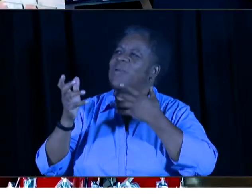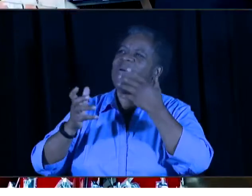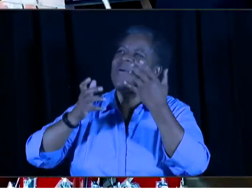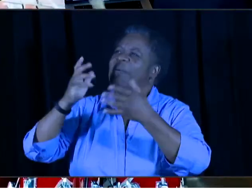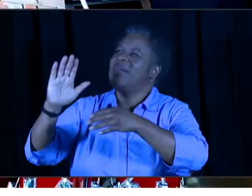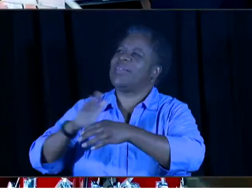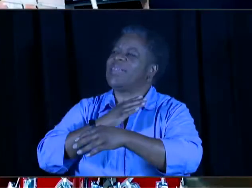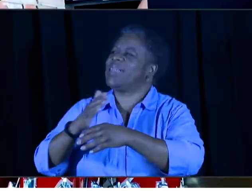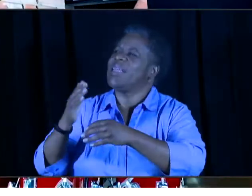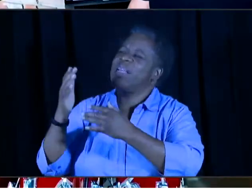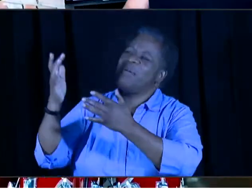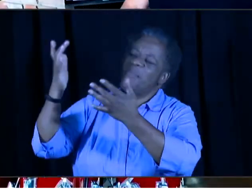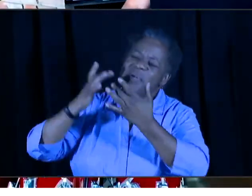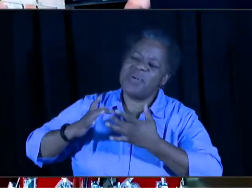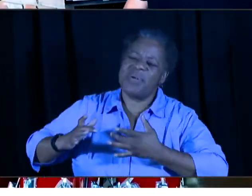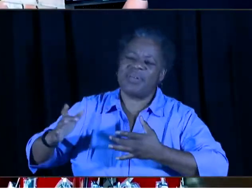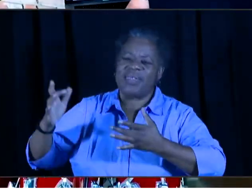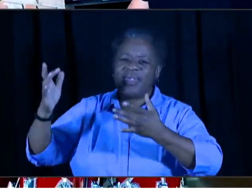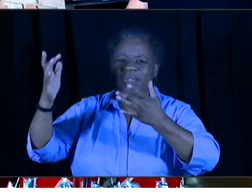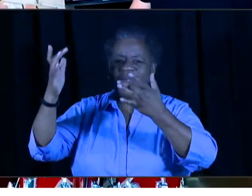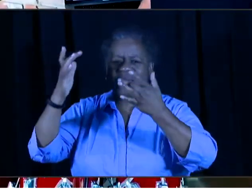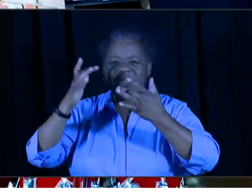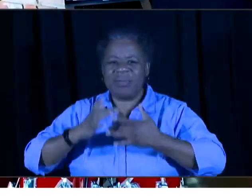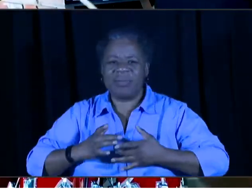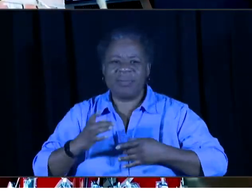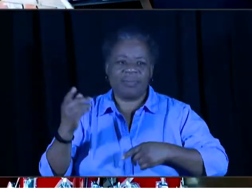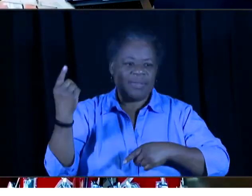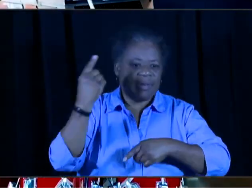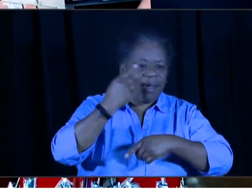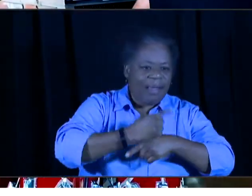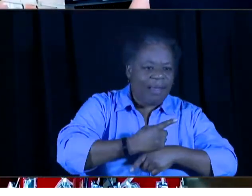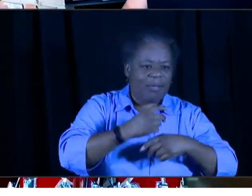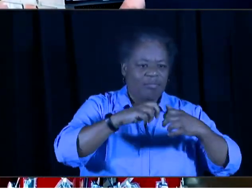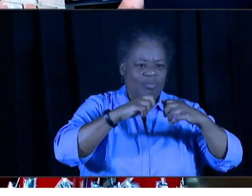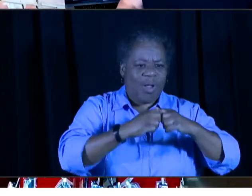The day and its troubles shall come.